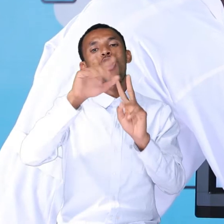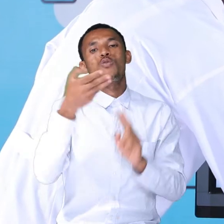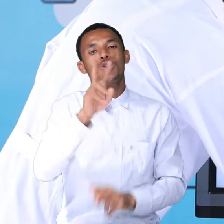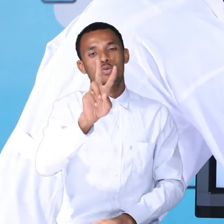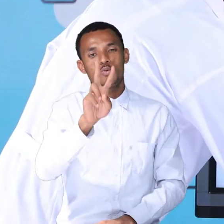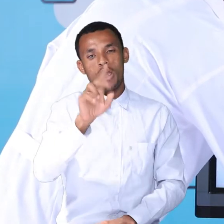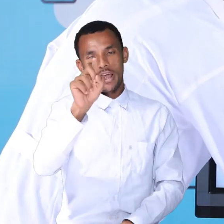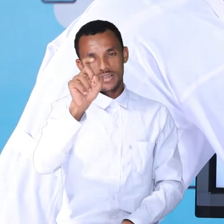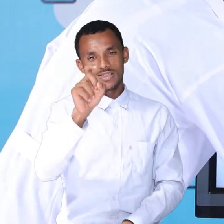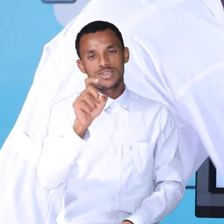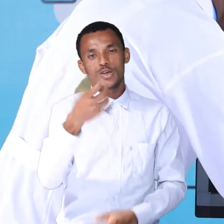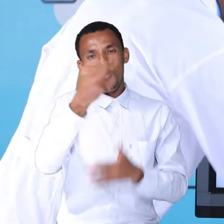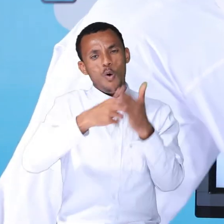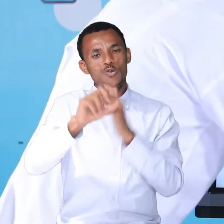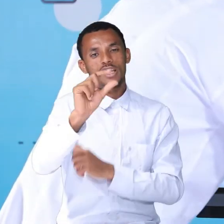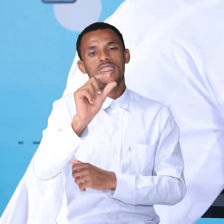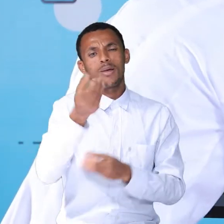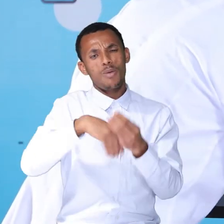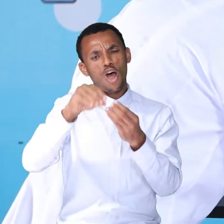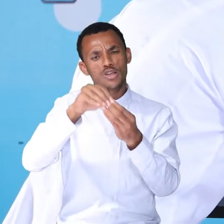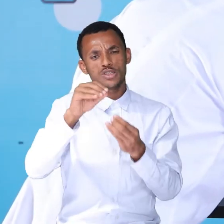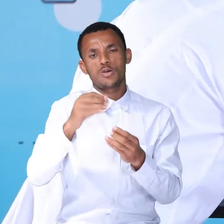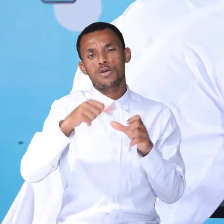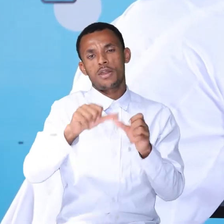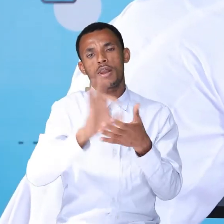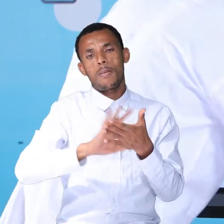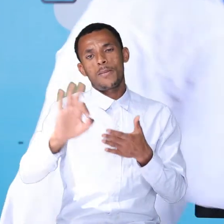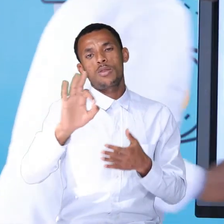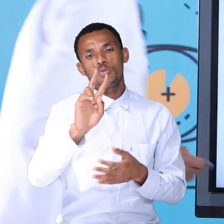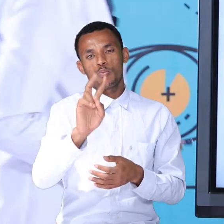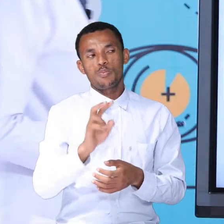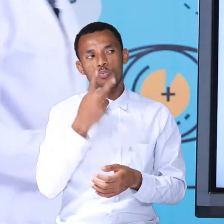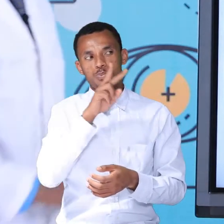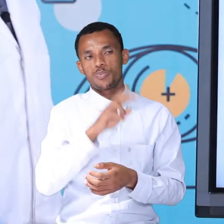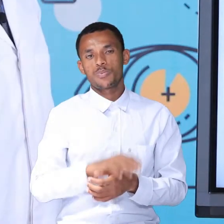2 x, a coefficient, plus a constant number 2 it will be.